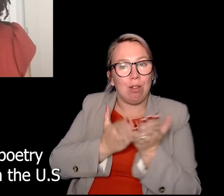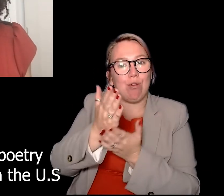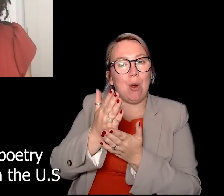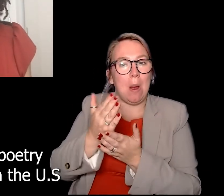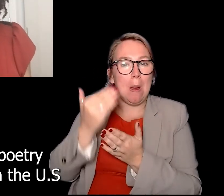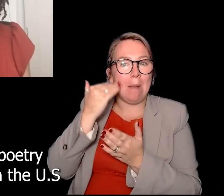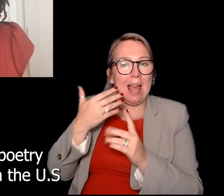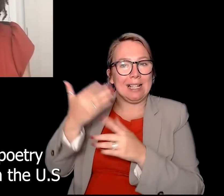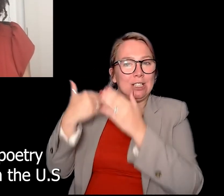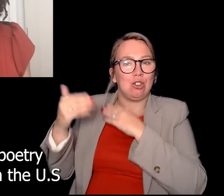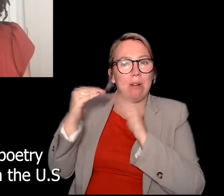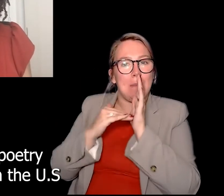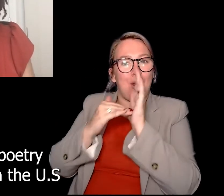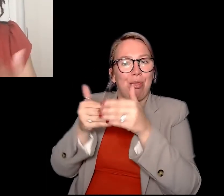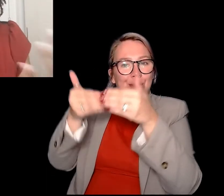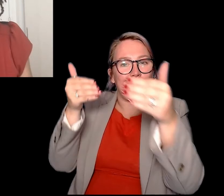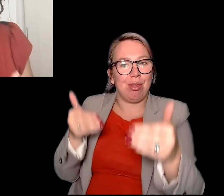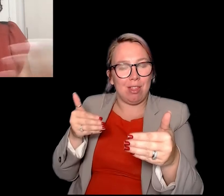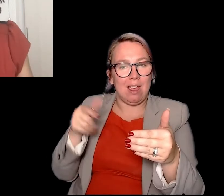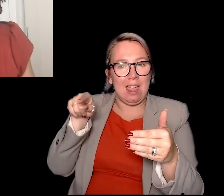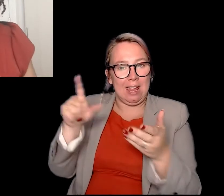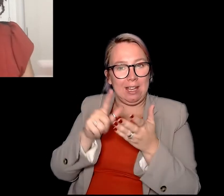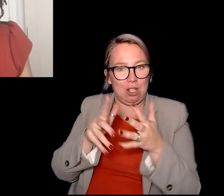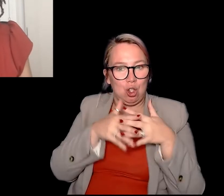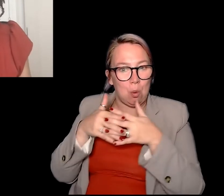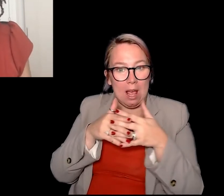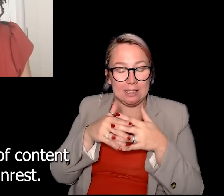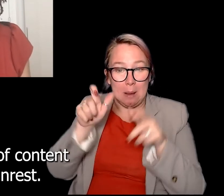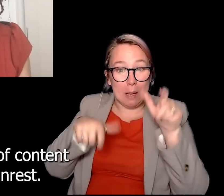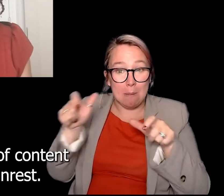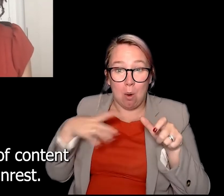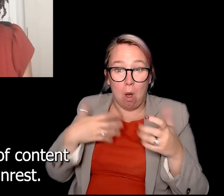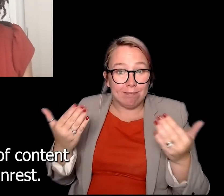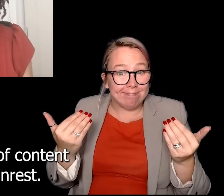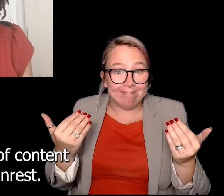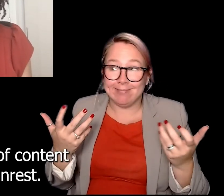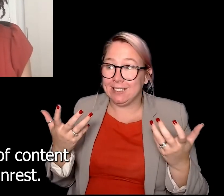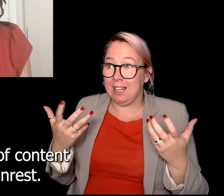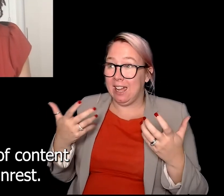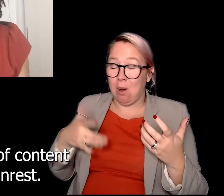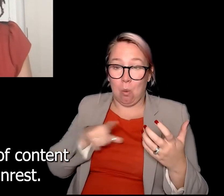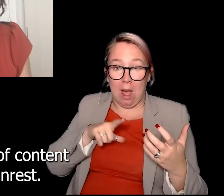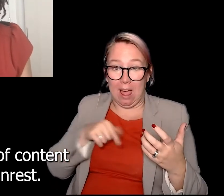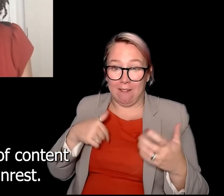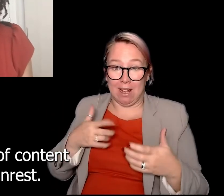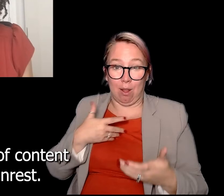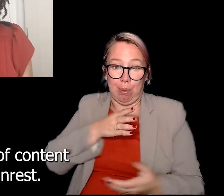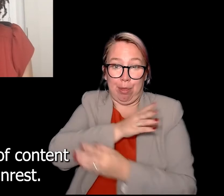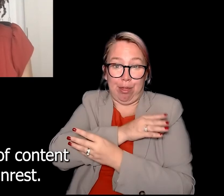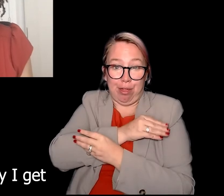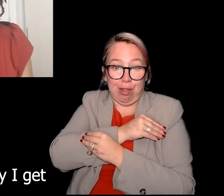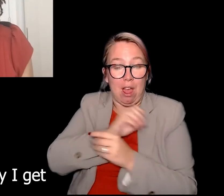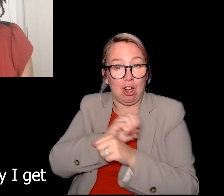my own poetry during Black History Month in the US online with people, around the world who were hungry for that type of content during this time of